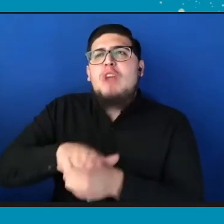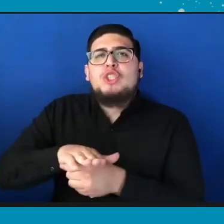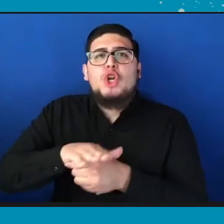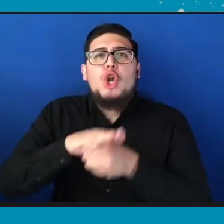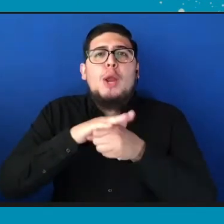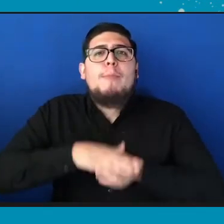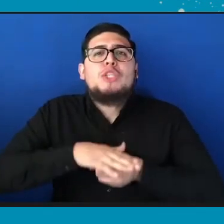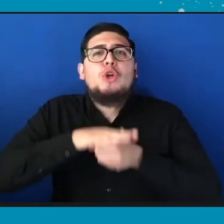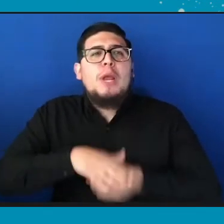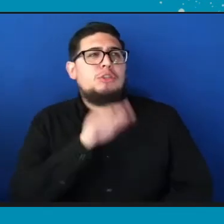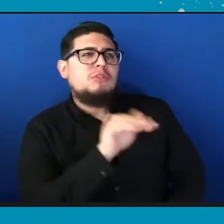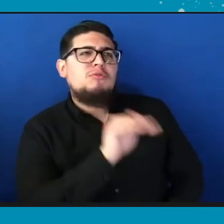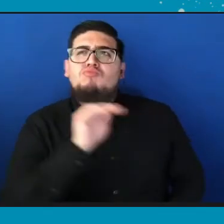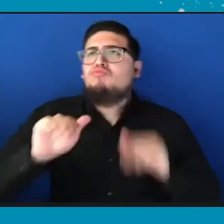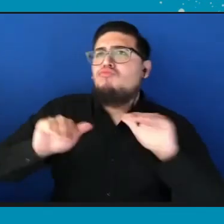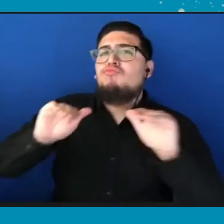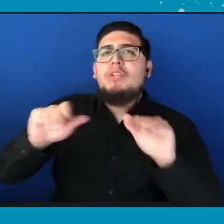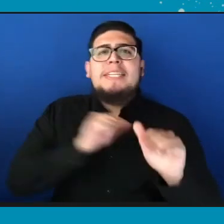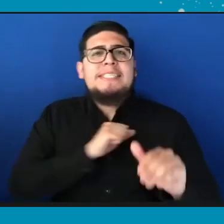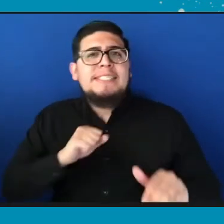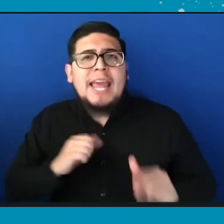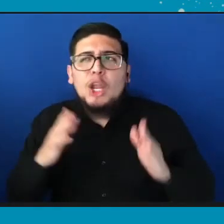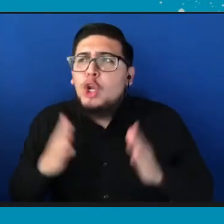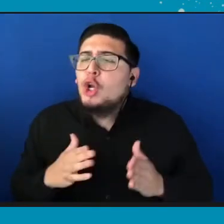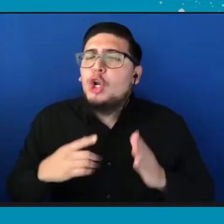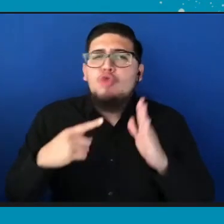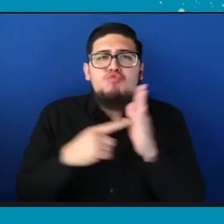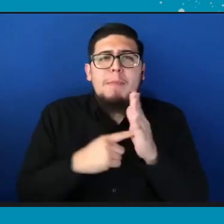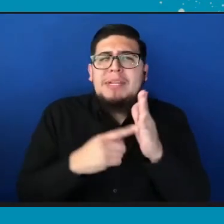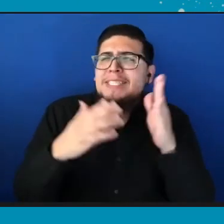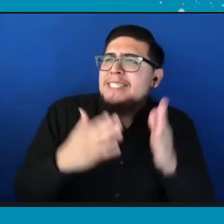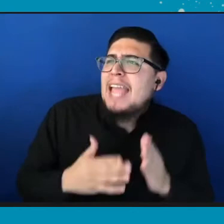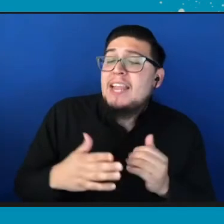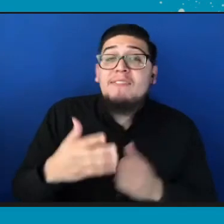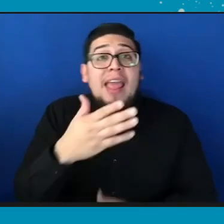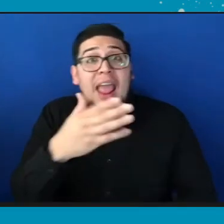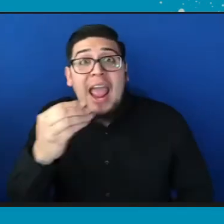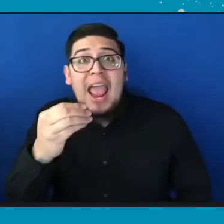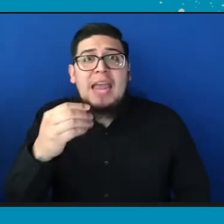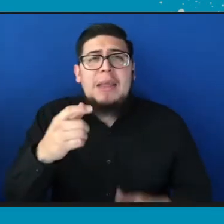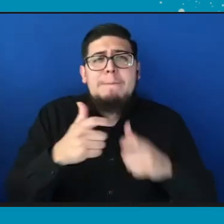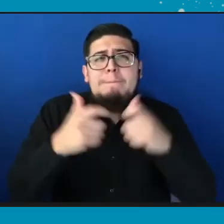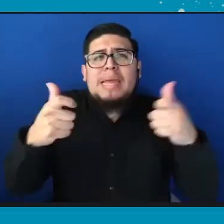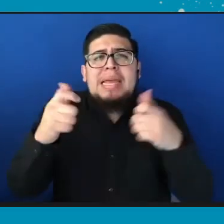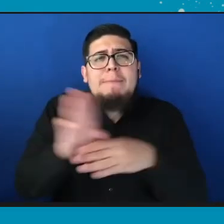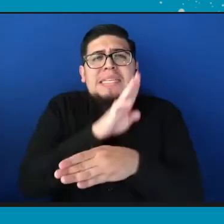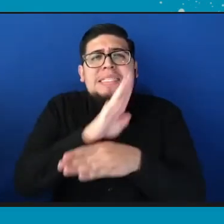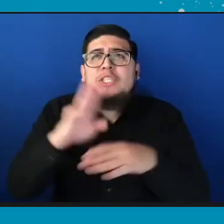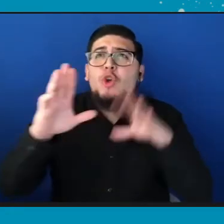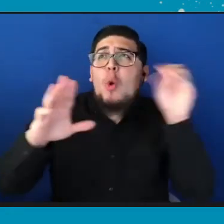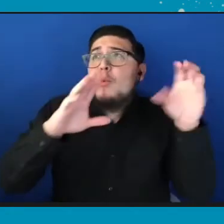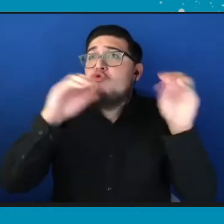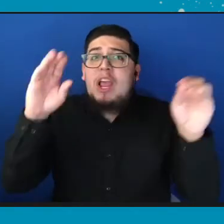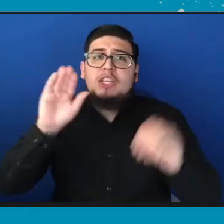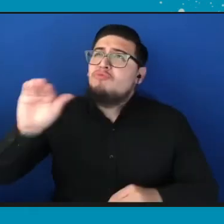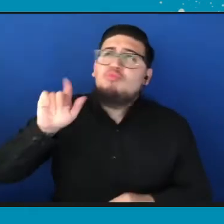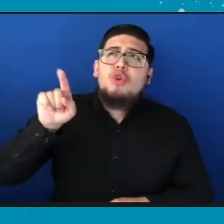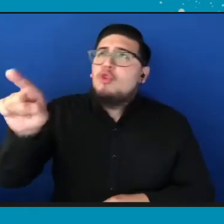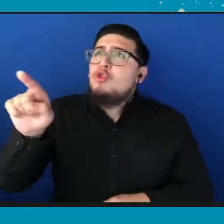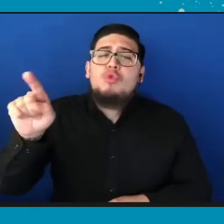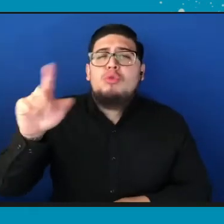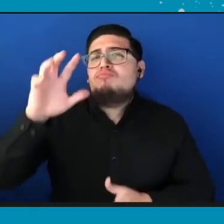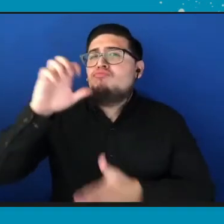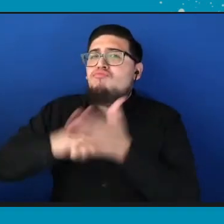senators and representatives, as well as the corporations that fund them, to pull back their support. Our